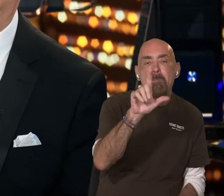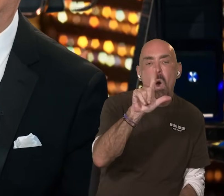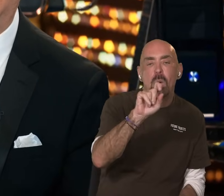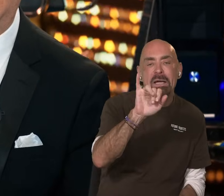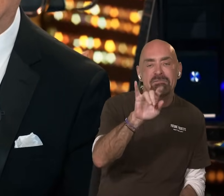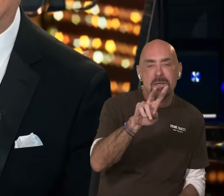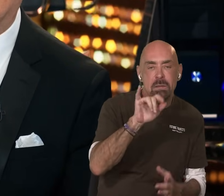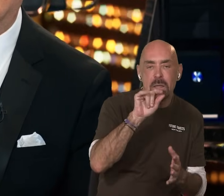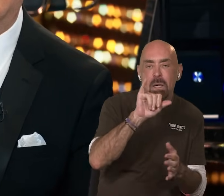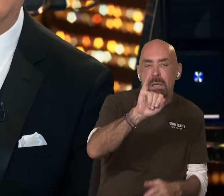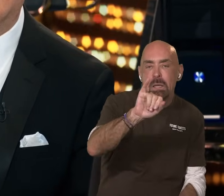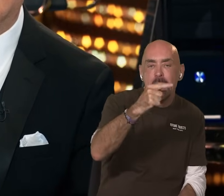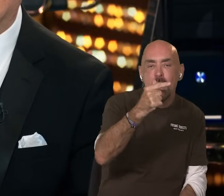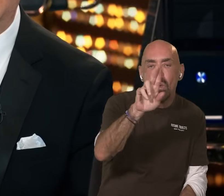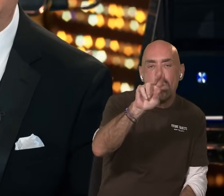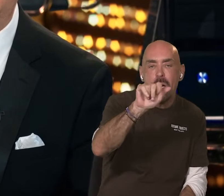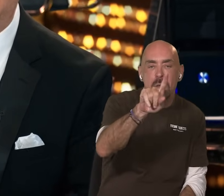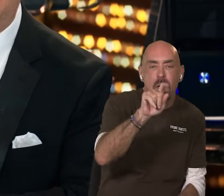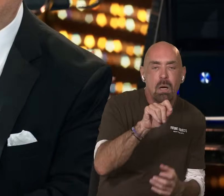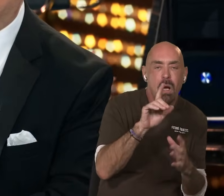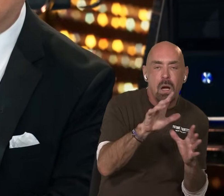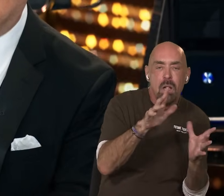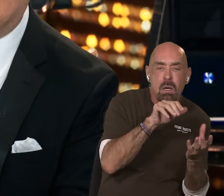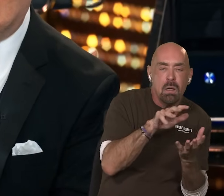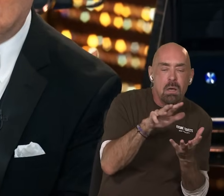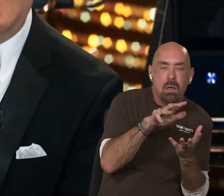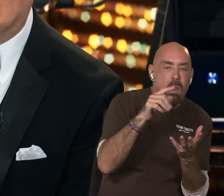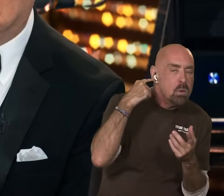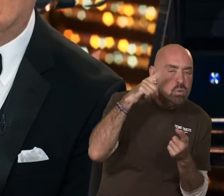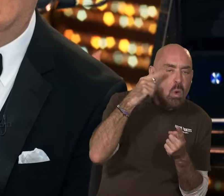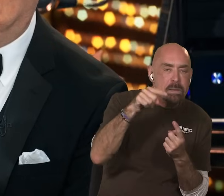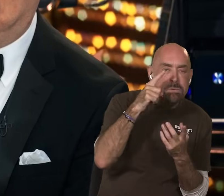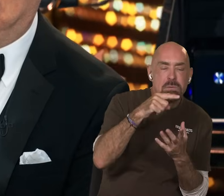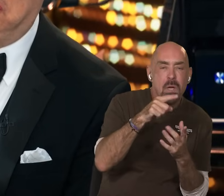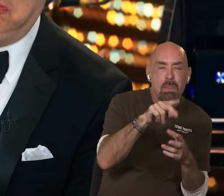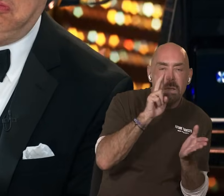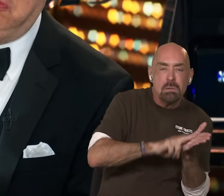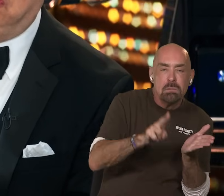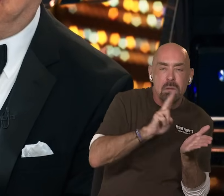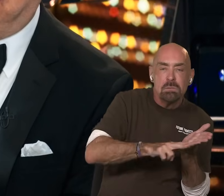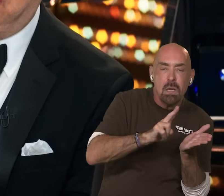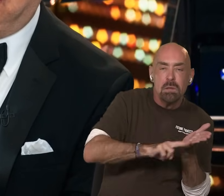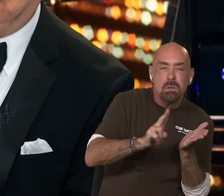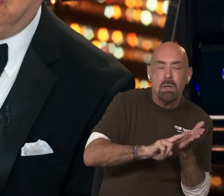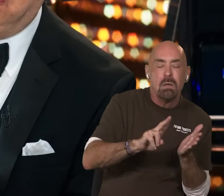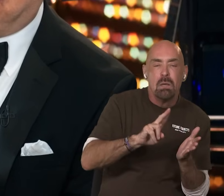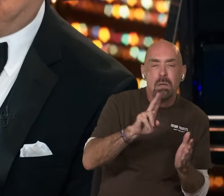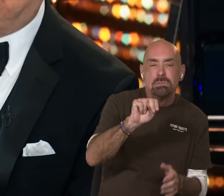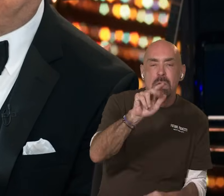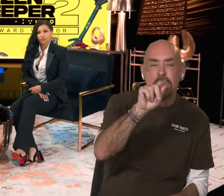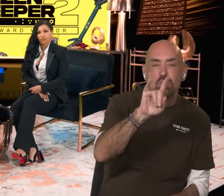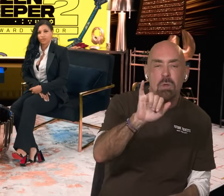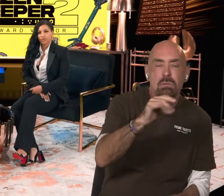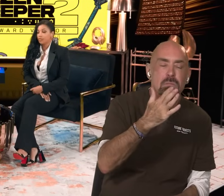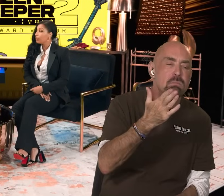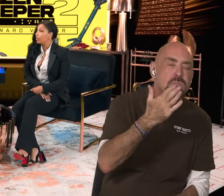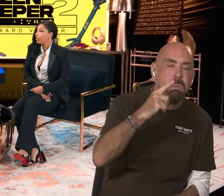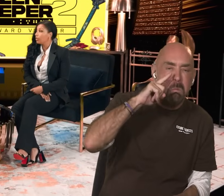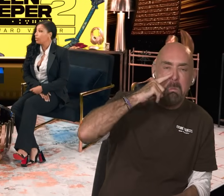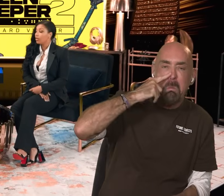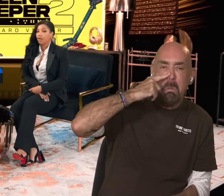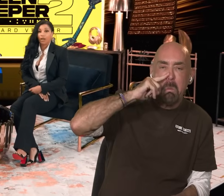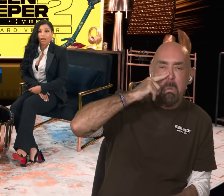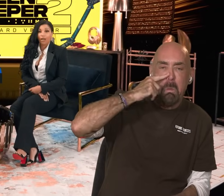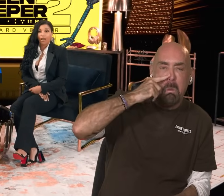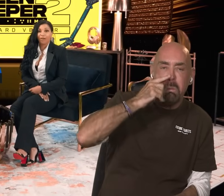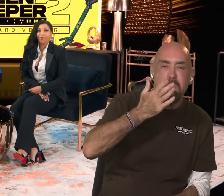Bolivian gulping iguana sounds its mating call, a noise often described as nature's dumbest sound. Oh, forget it.